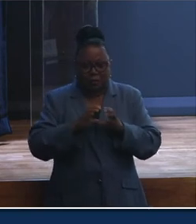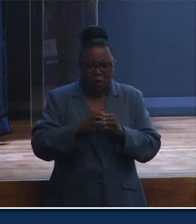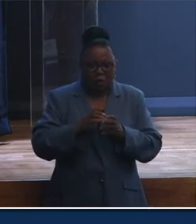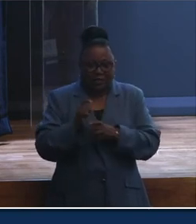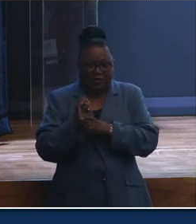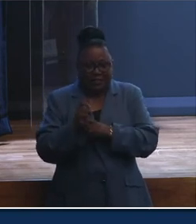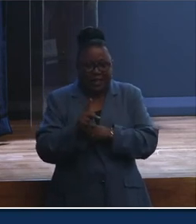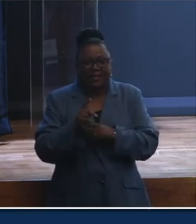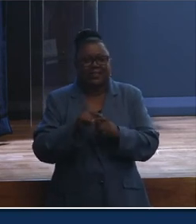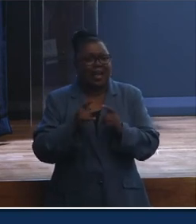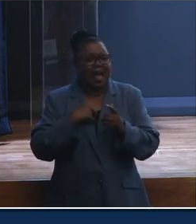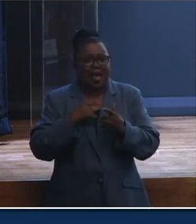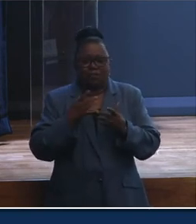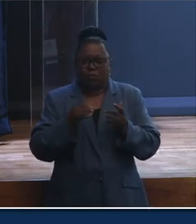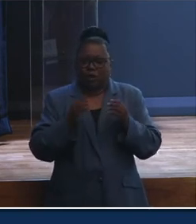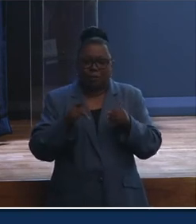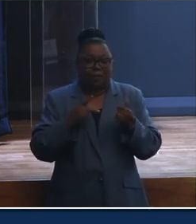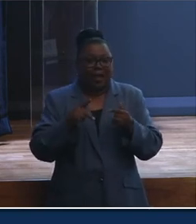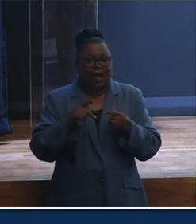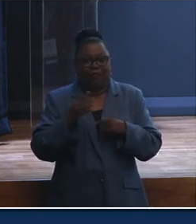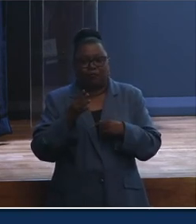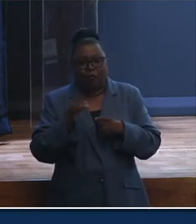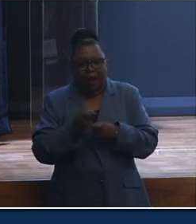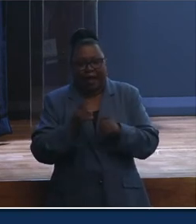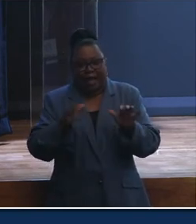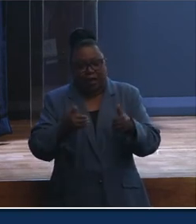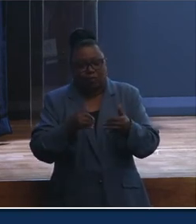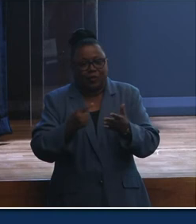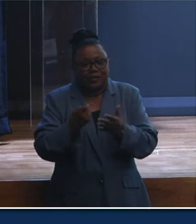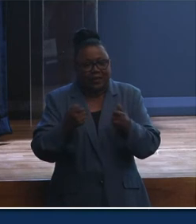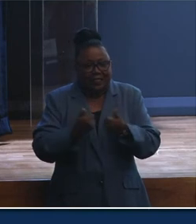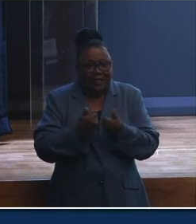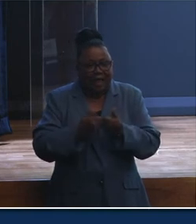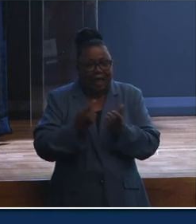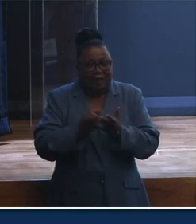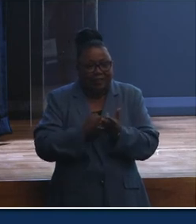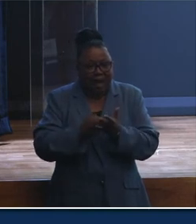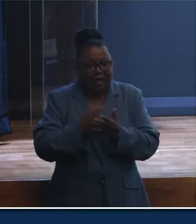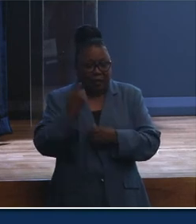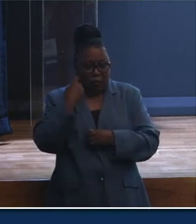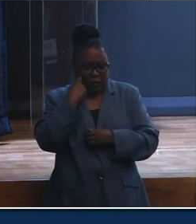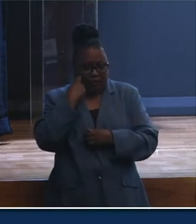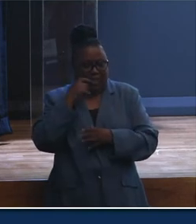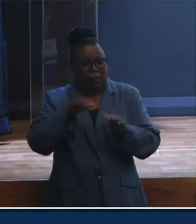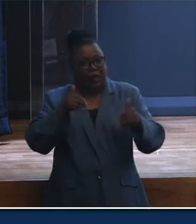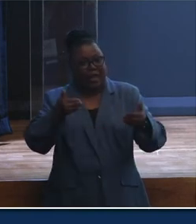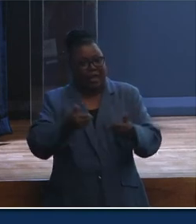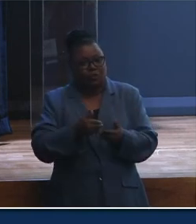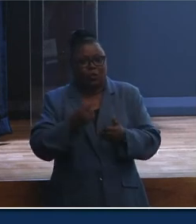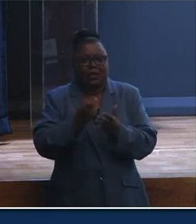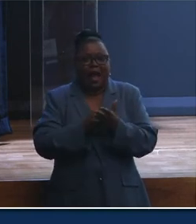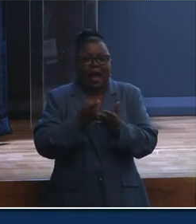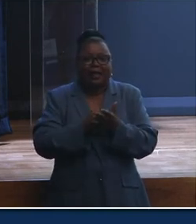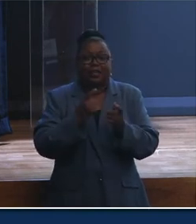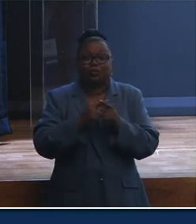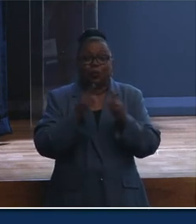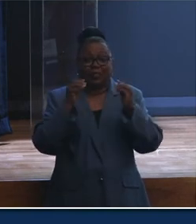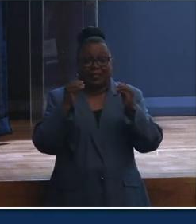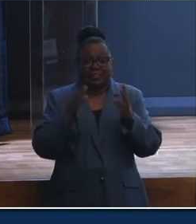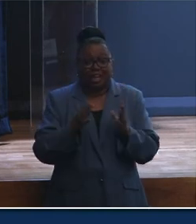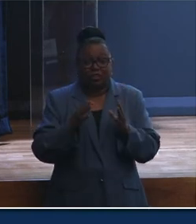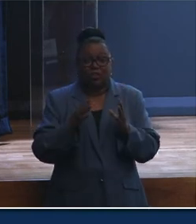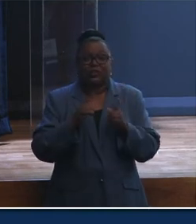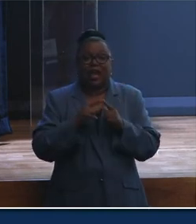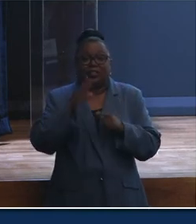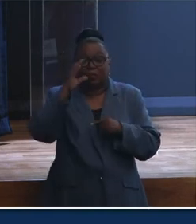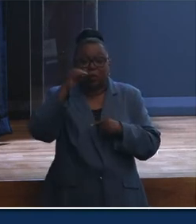sticks, and we're playing floor hockey, introducing the game. Most recently, we were introducing hockey to the teachers